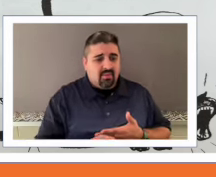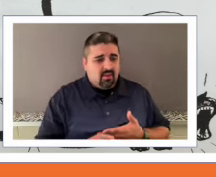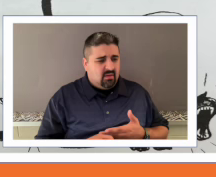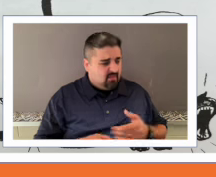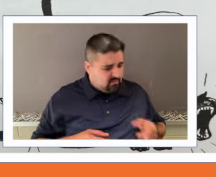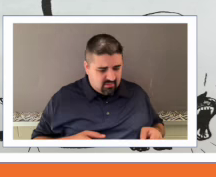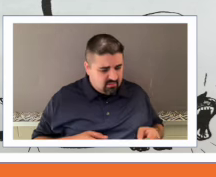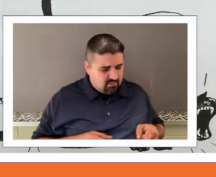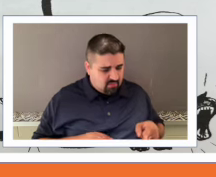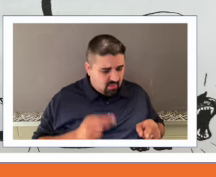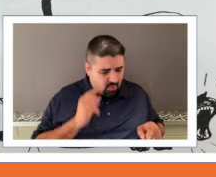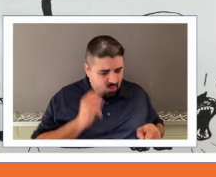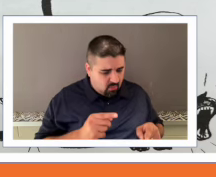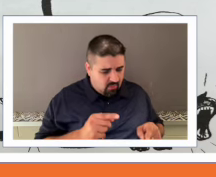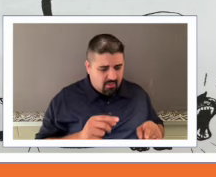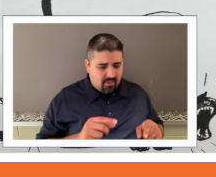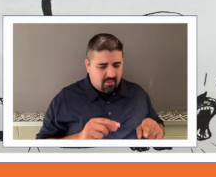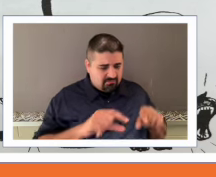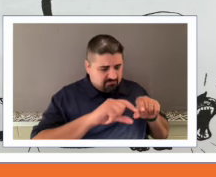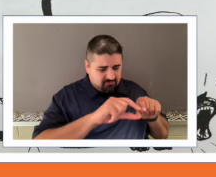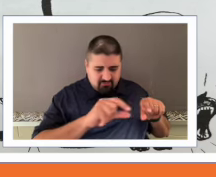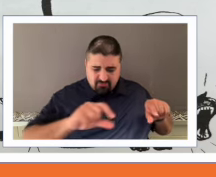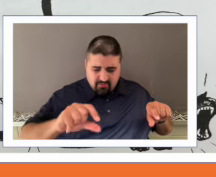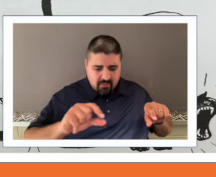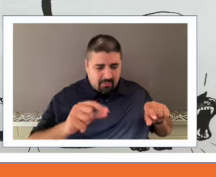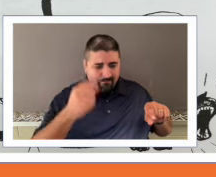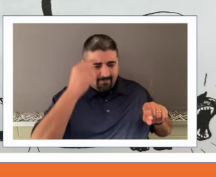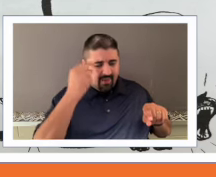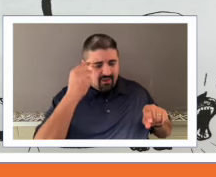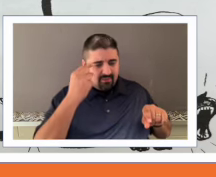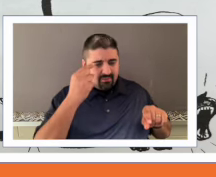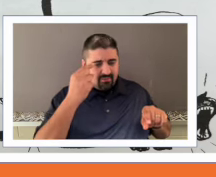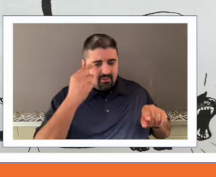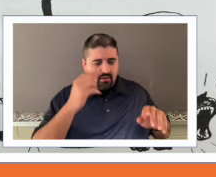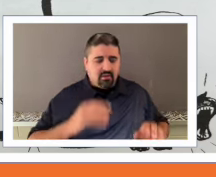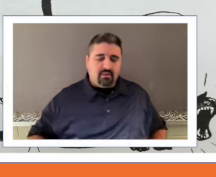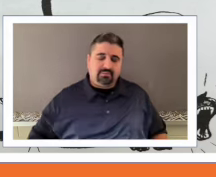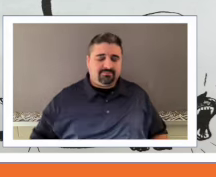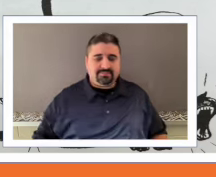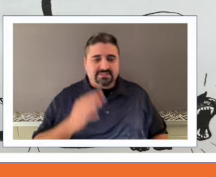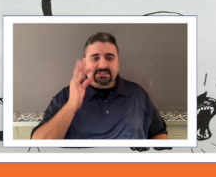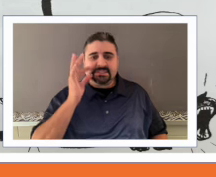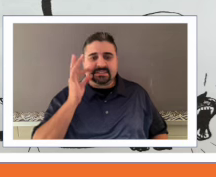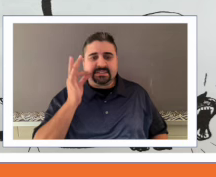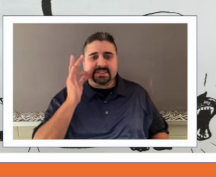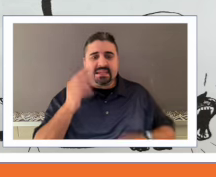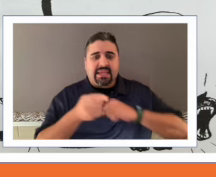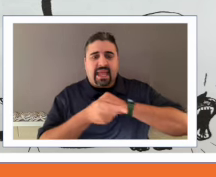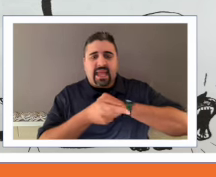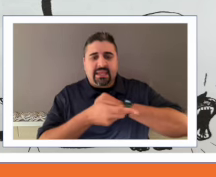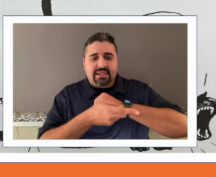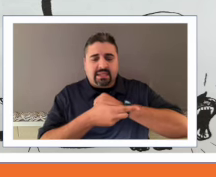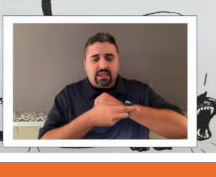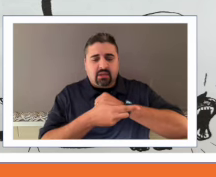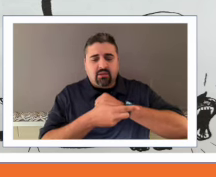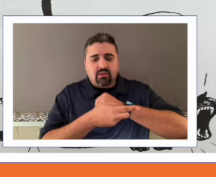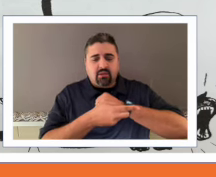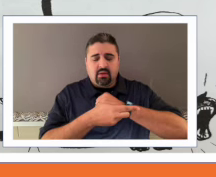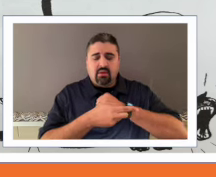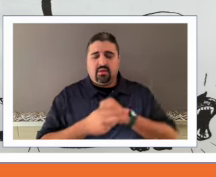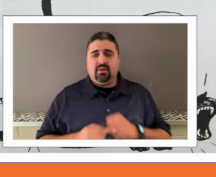I stood up and tripped over something. It was long and black. It was a